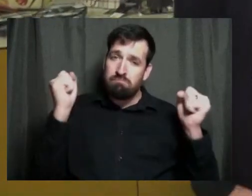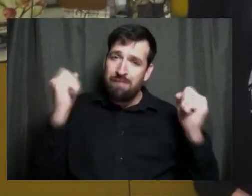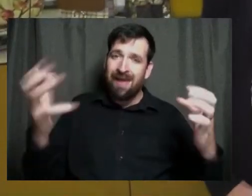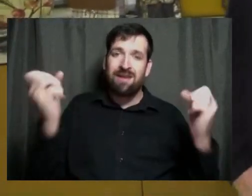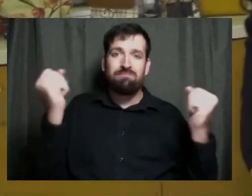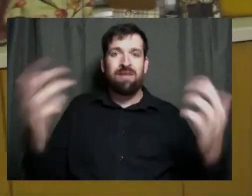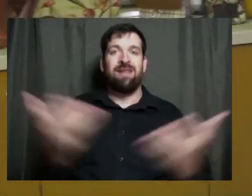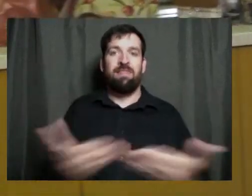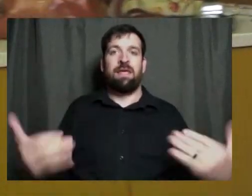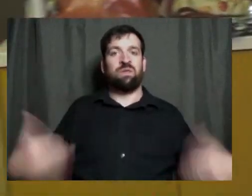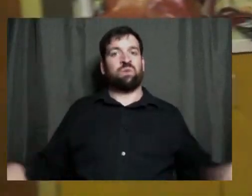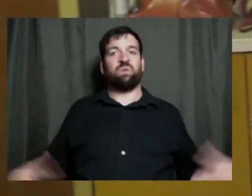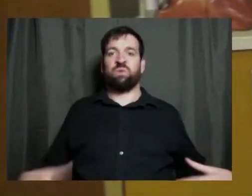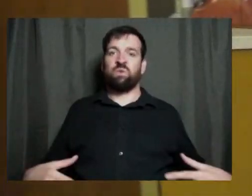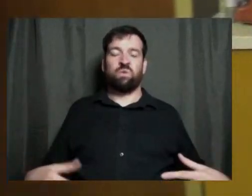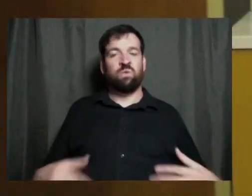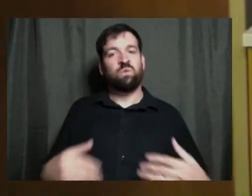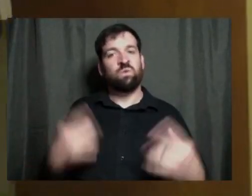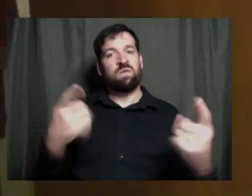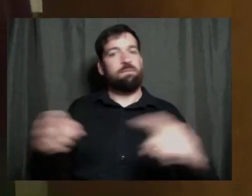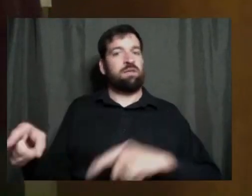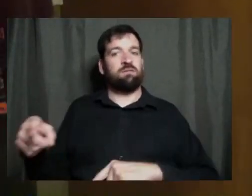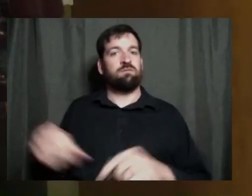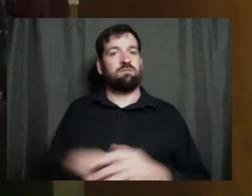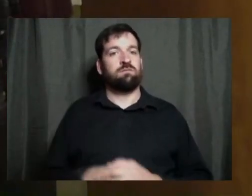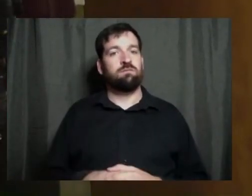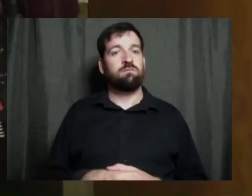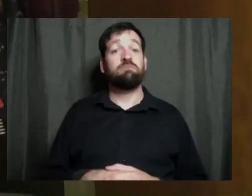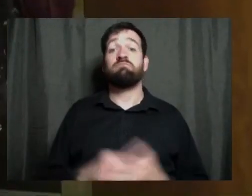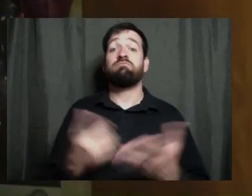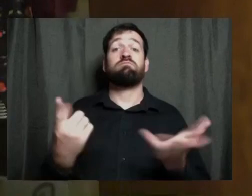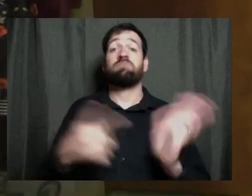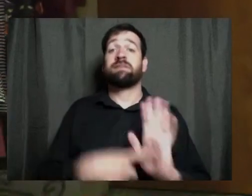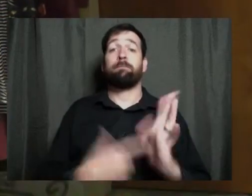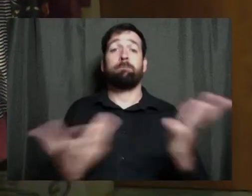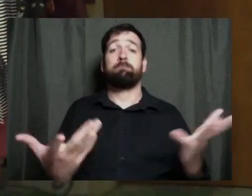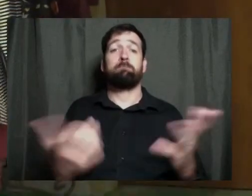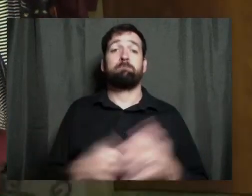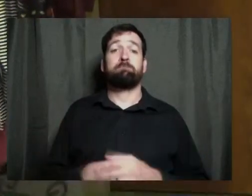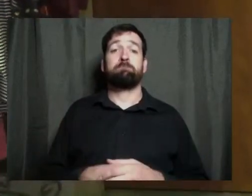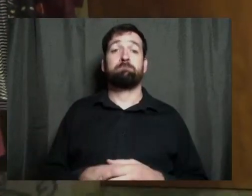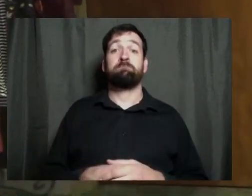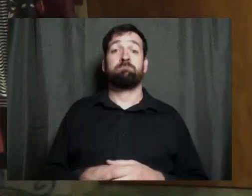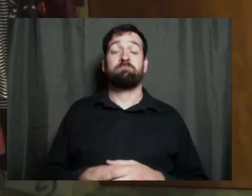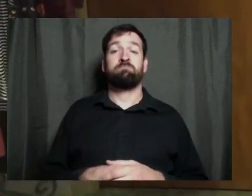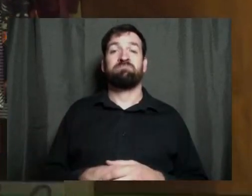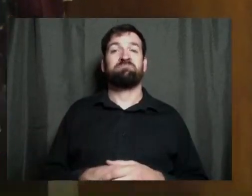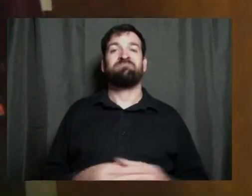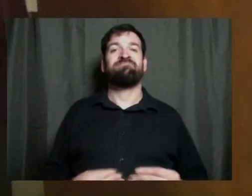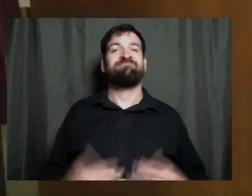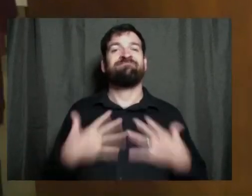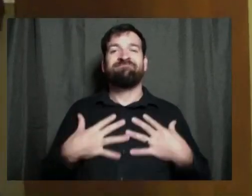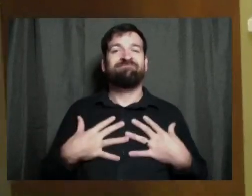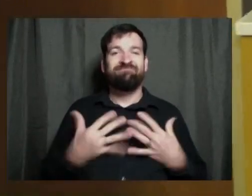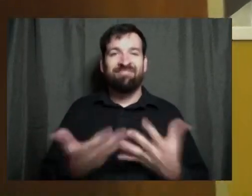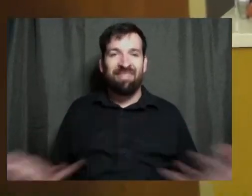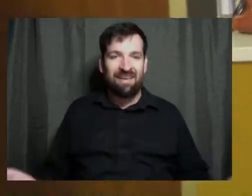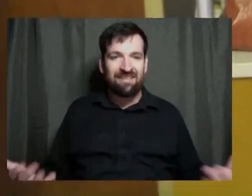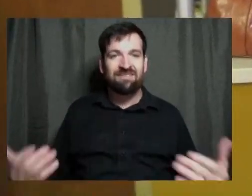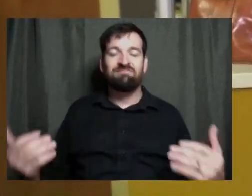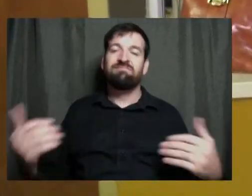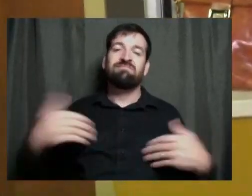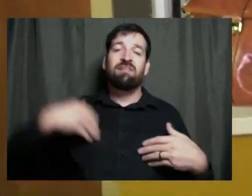here. And just to give you an example of the warm fuzzy stuff here, we have purses of